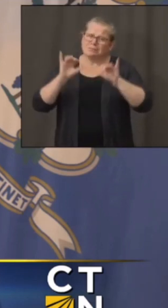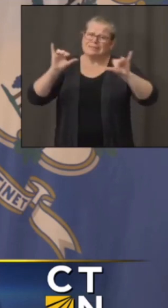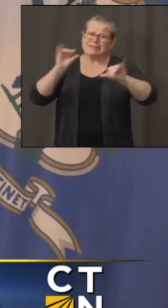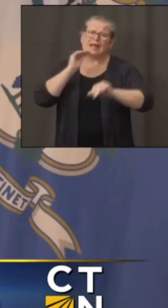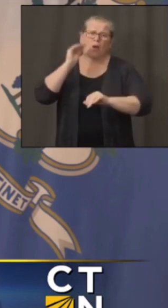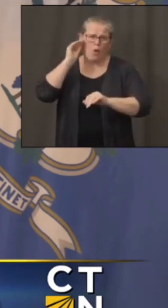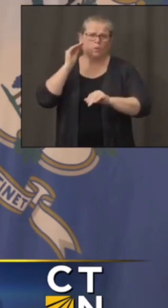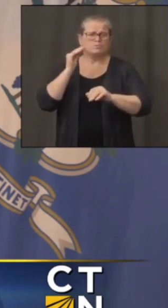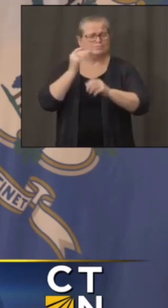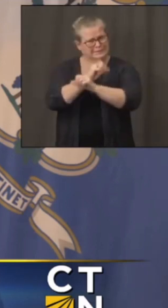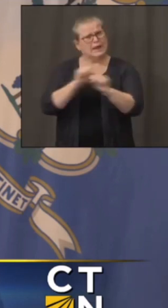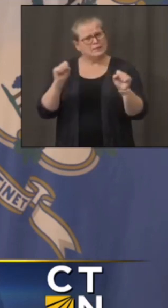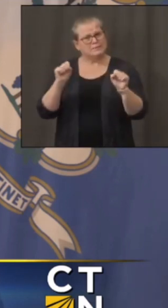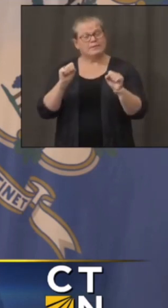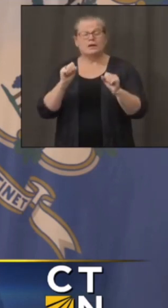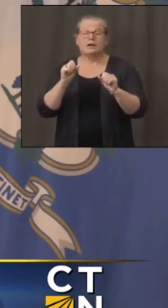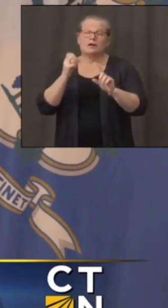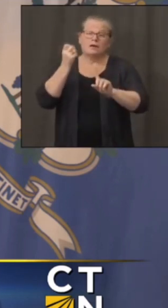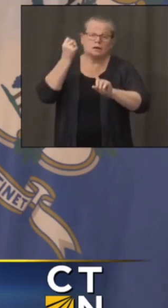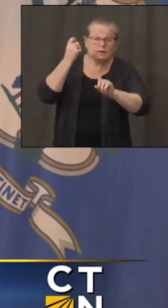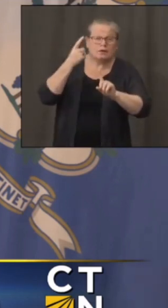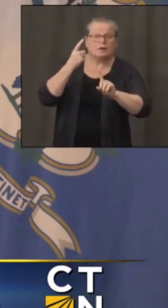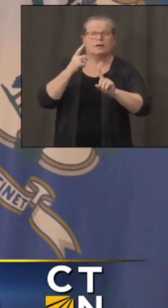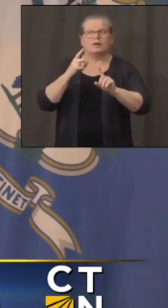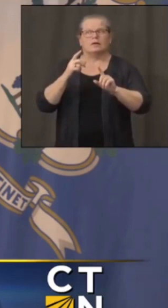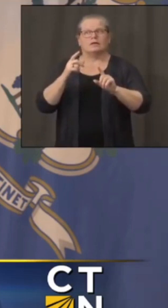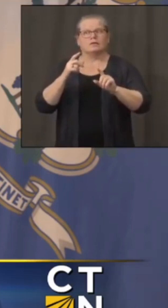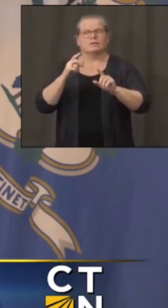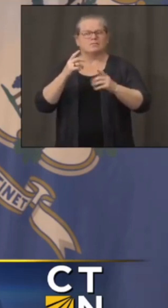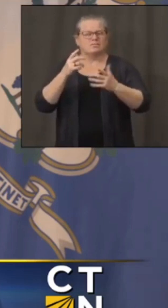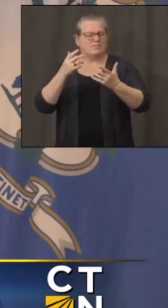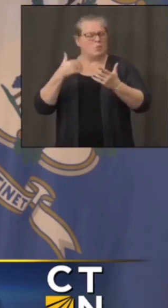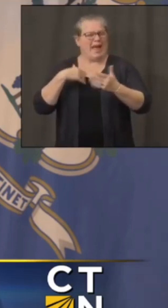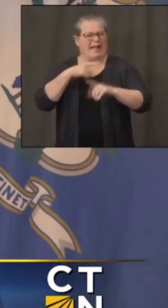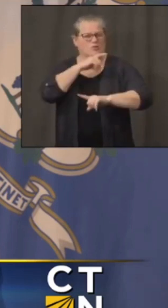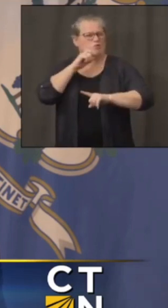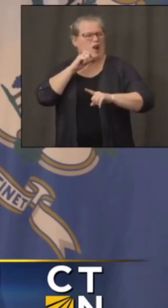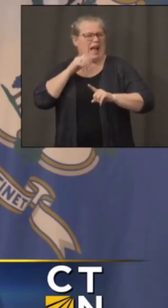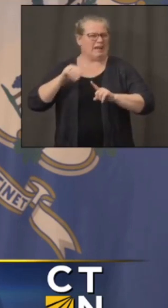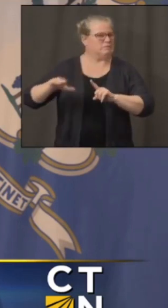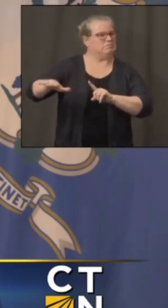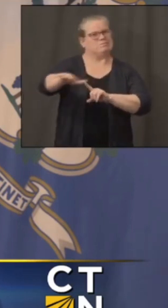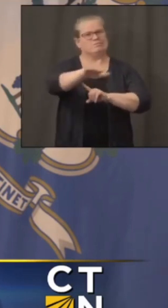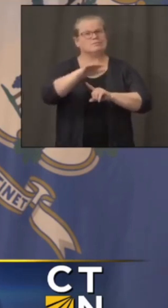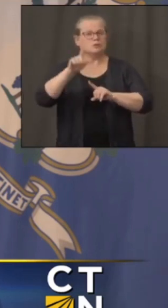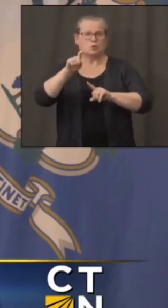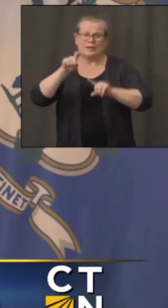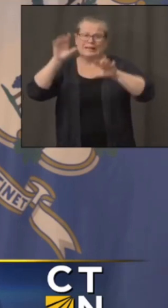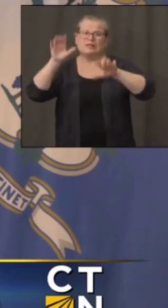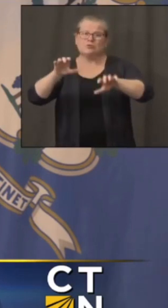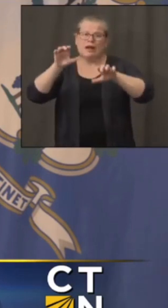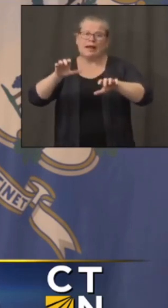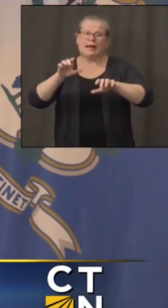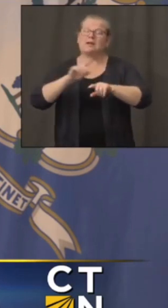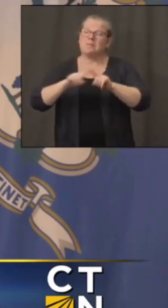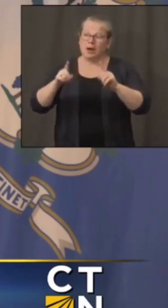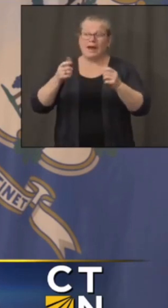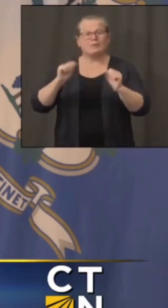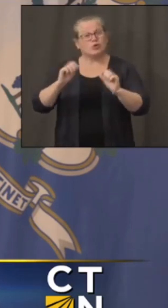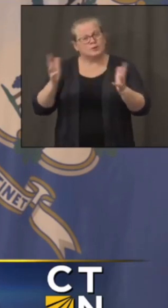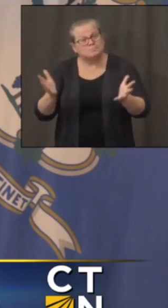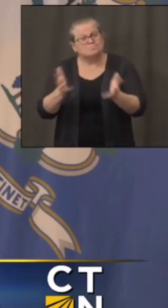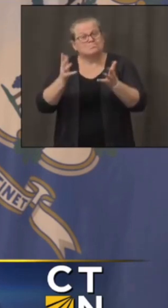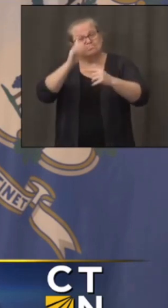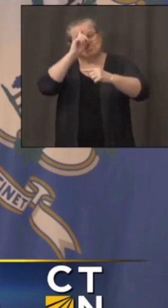that's good. And I'm trying to put you at ease because, Miriam, you and I were there. We know some of the stress that people are going through right now, and